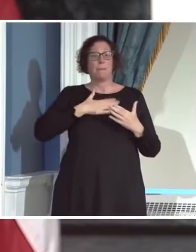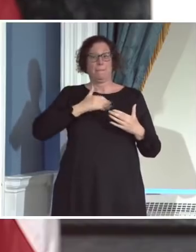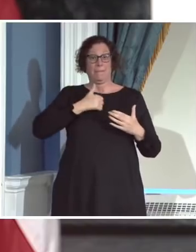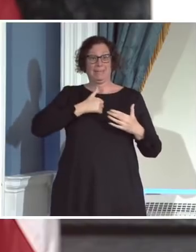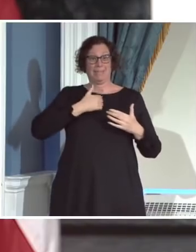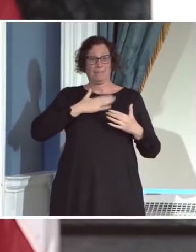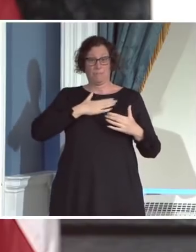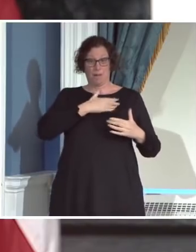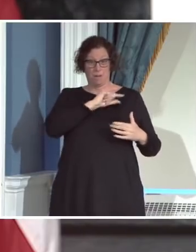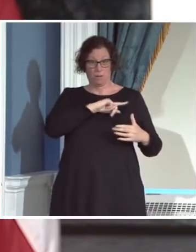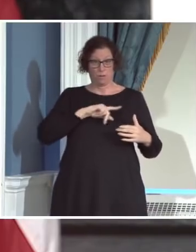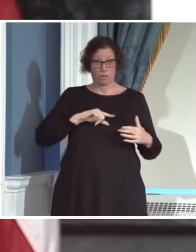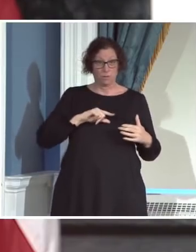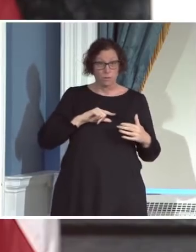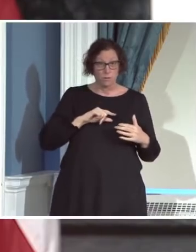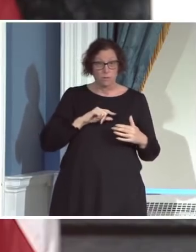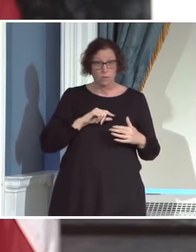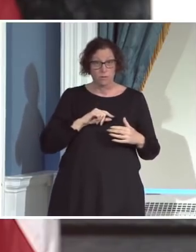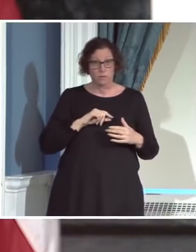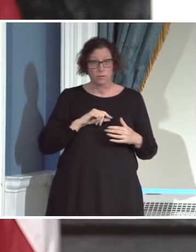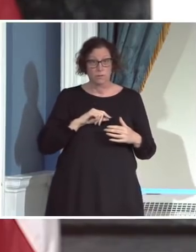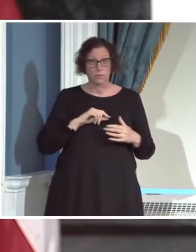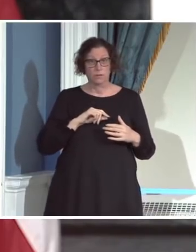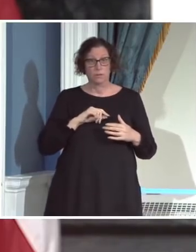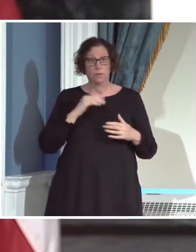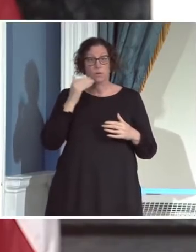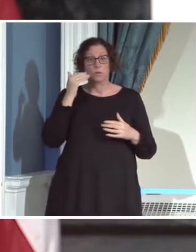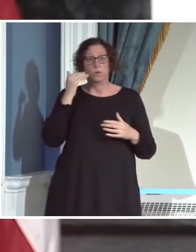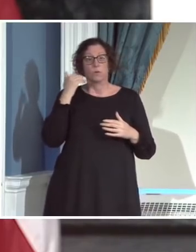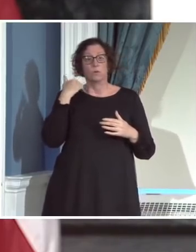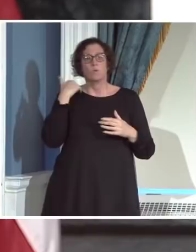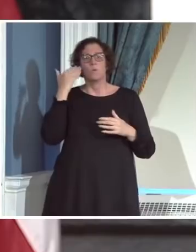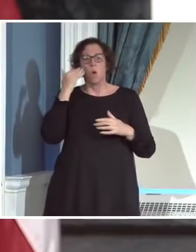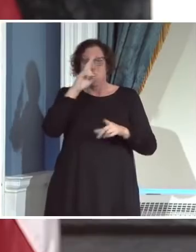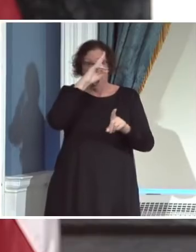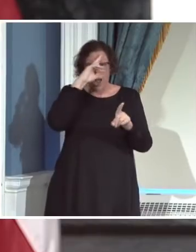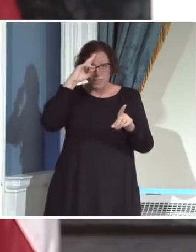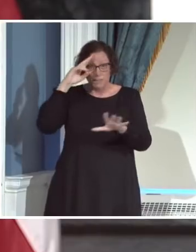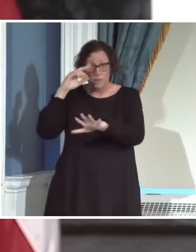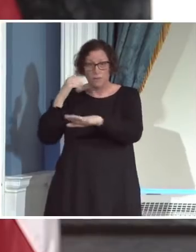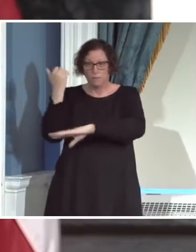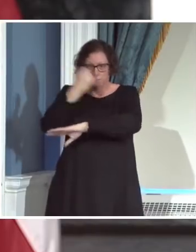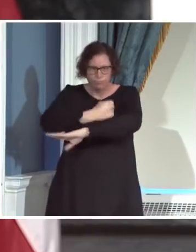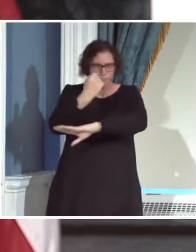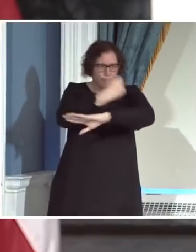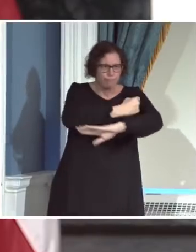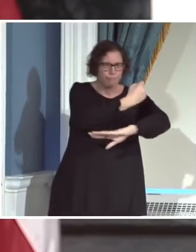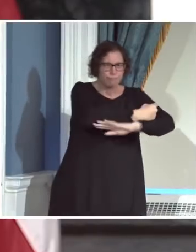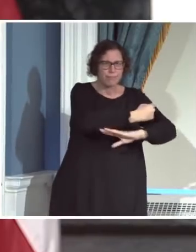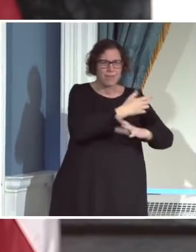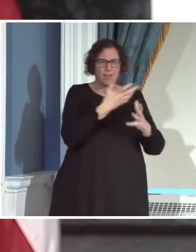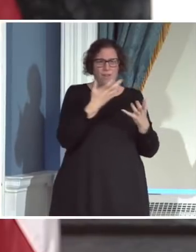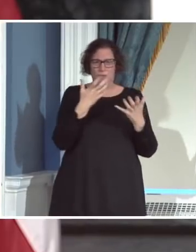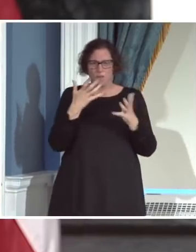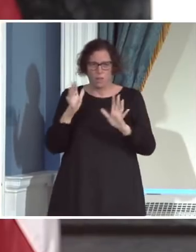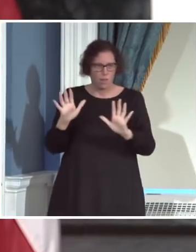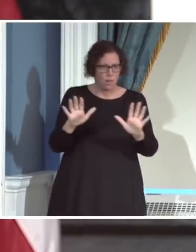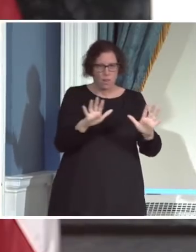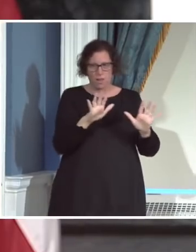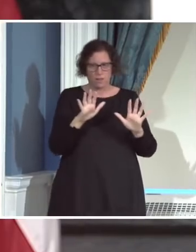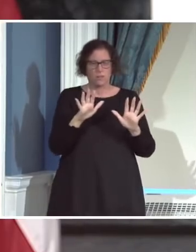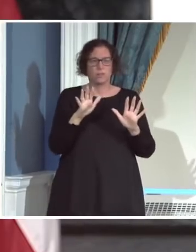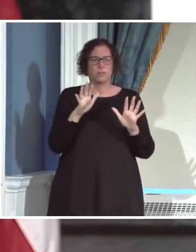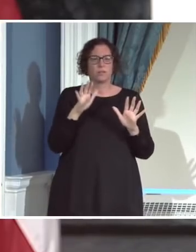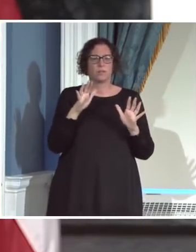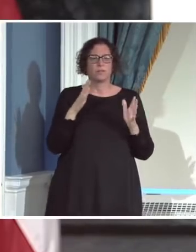happen. And the issue now, of course, is to take everything we have and use